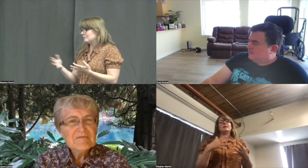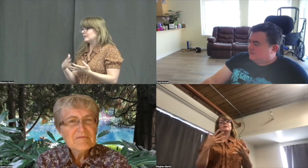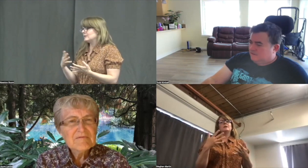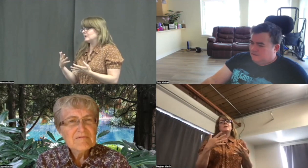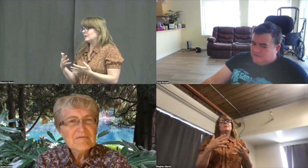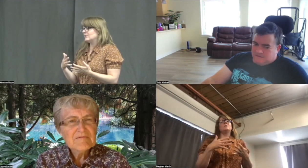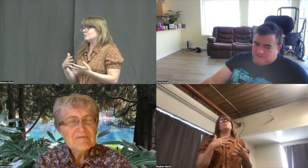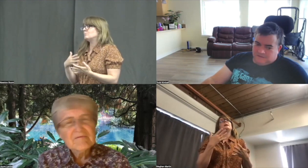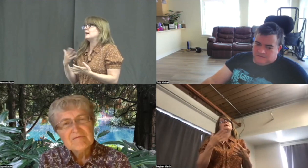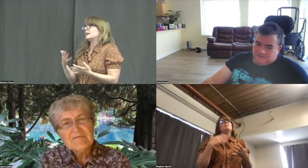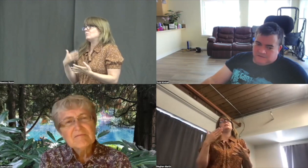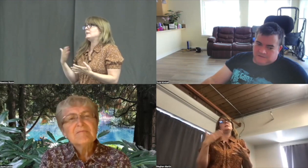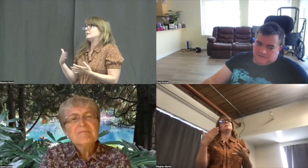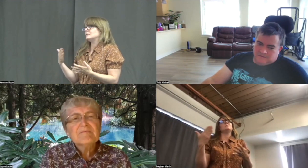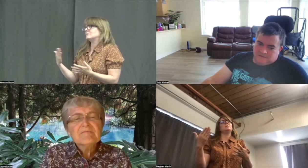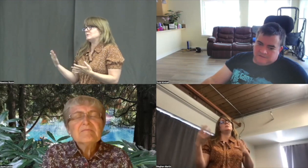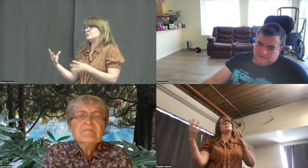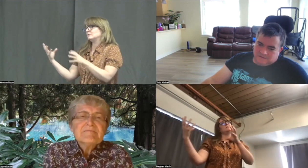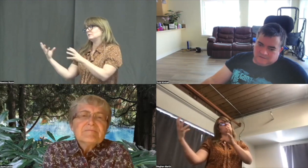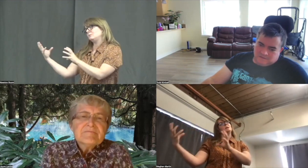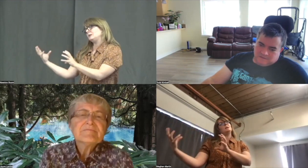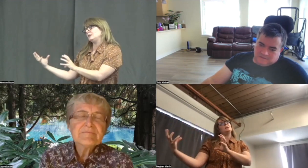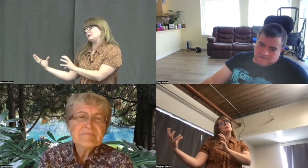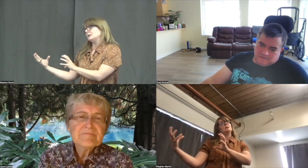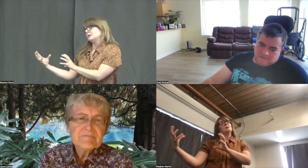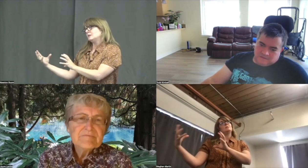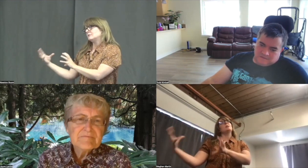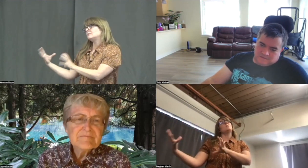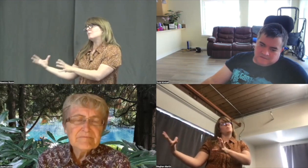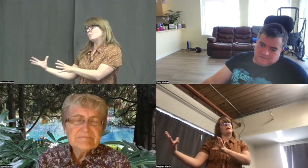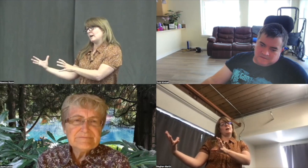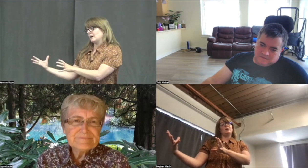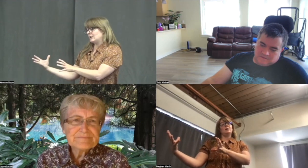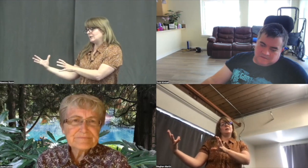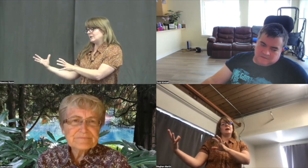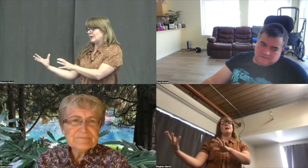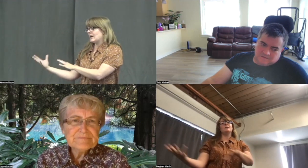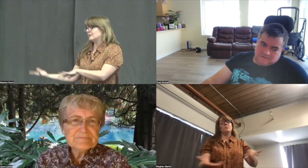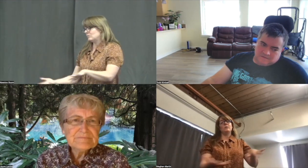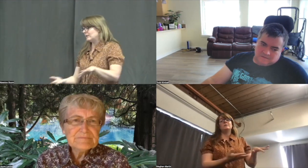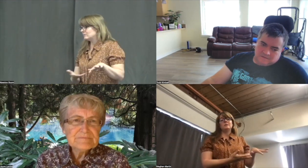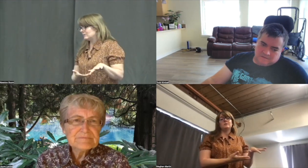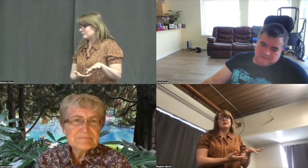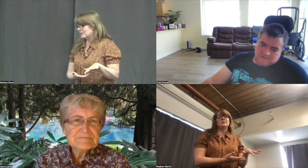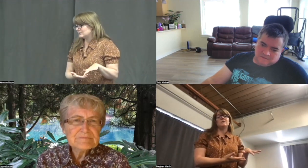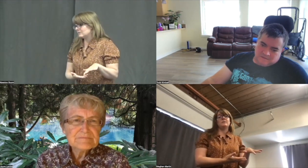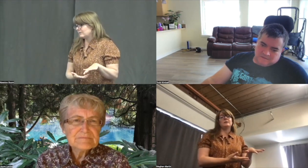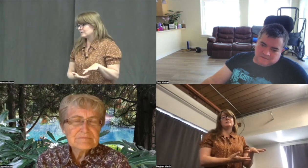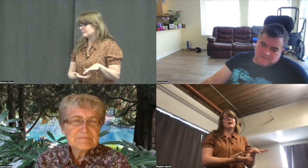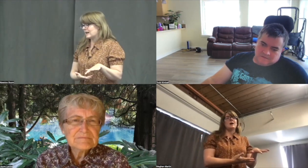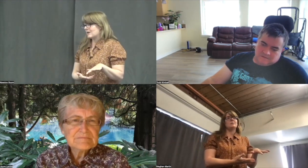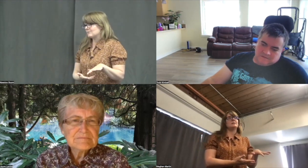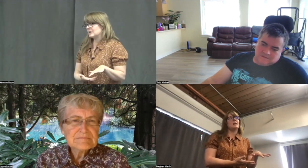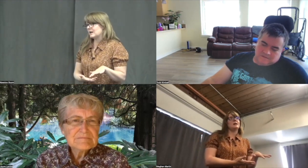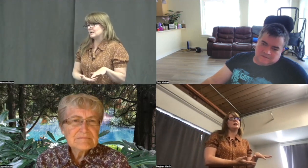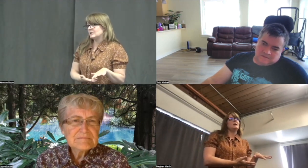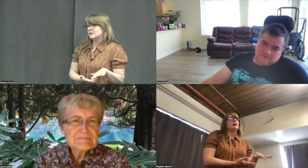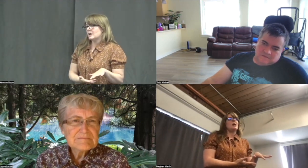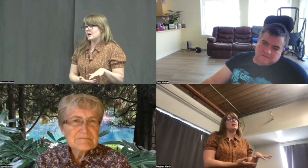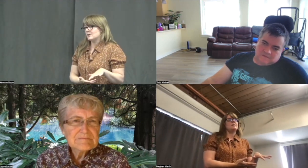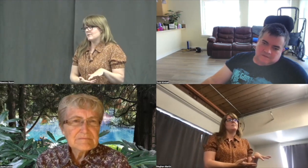it, but we need the species to be somewhere, and then once we start to fix the